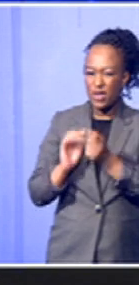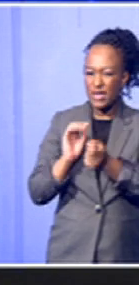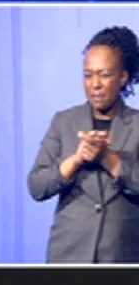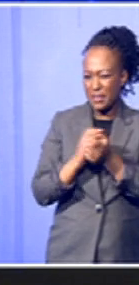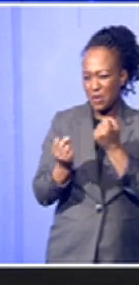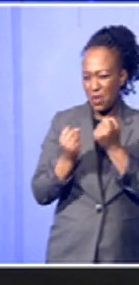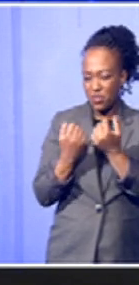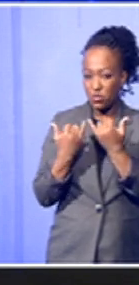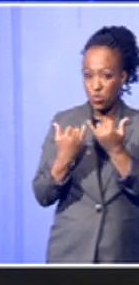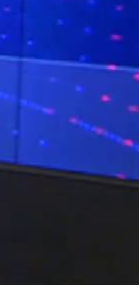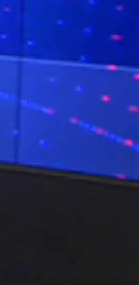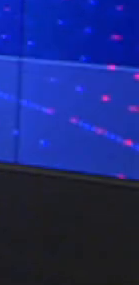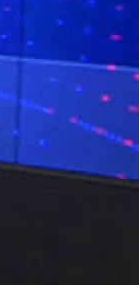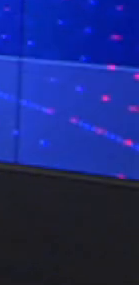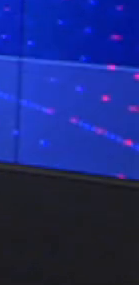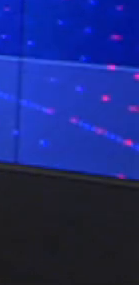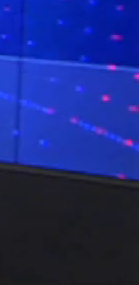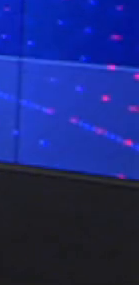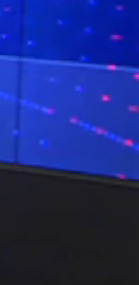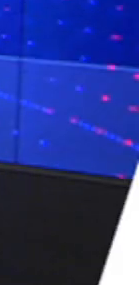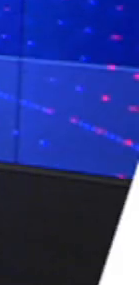morning?